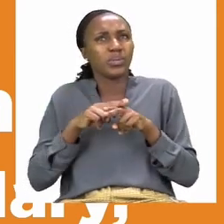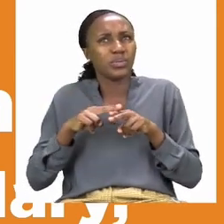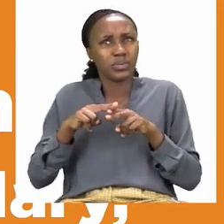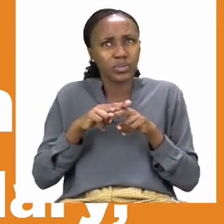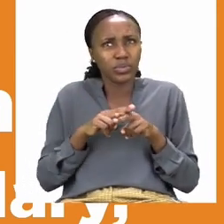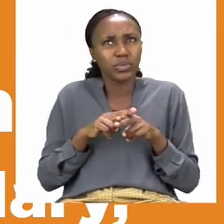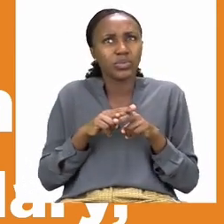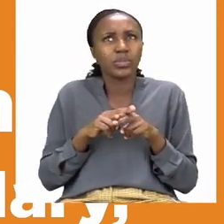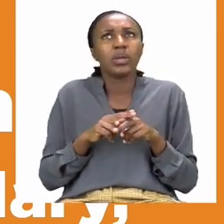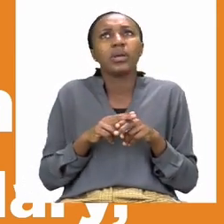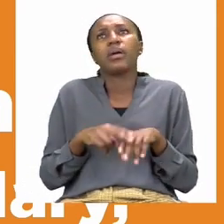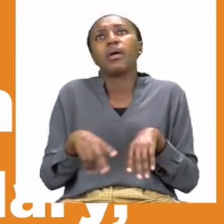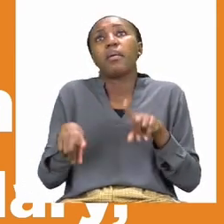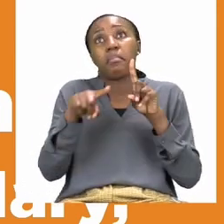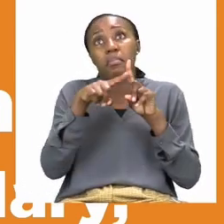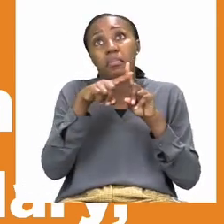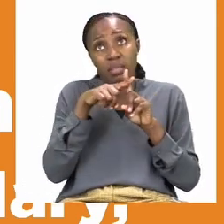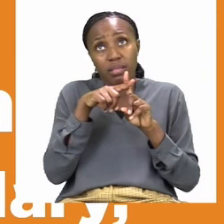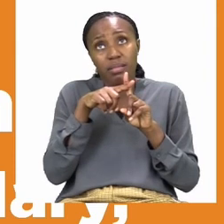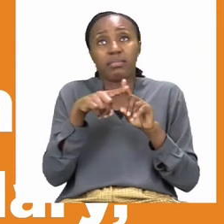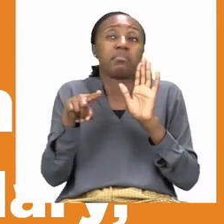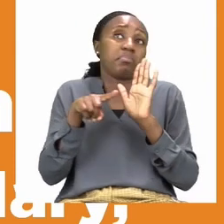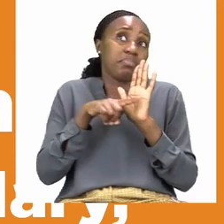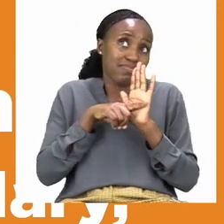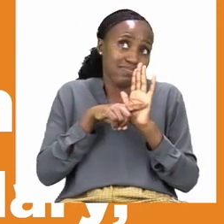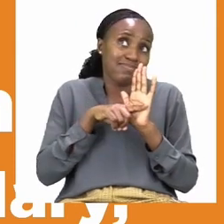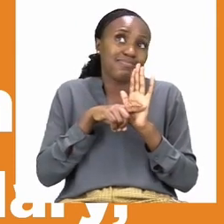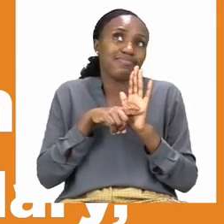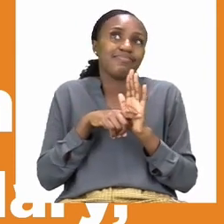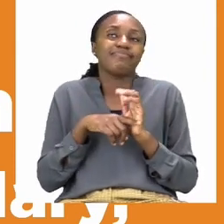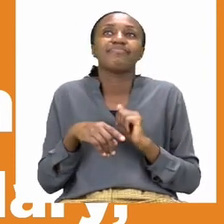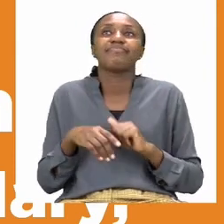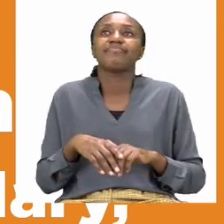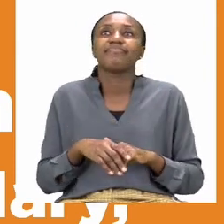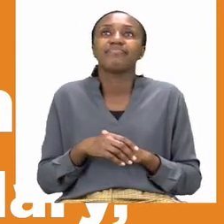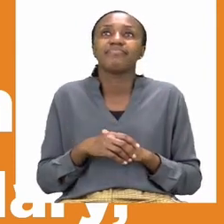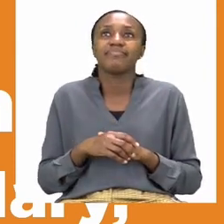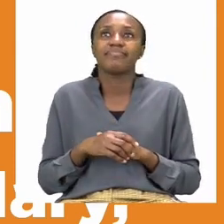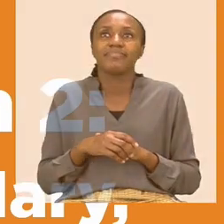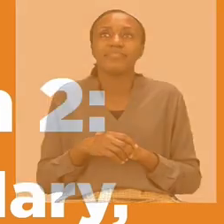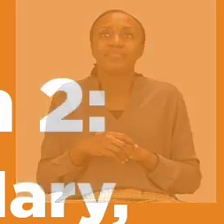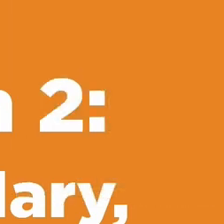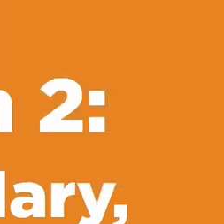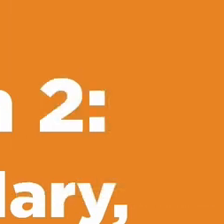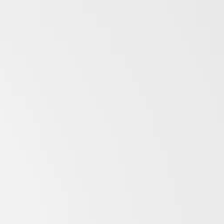vocabulary, sight words, and computation.